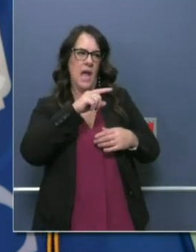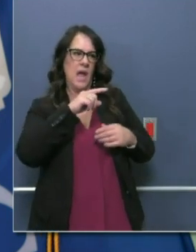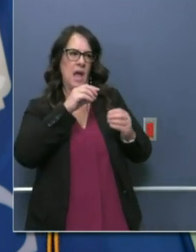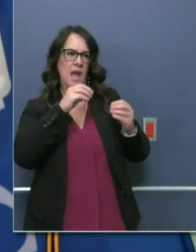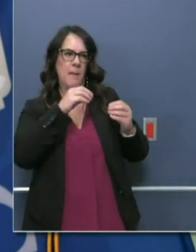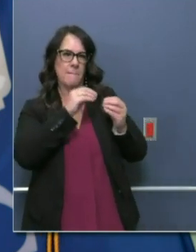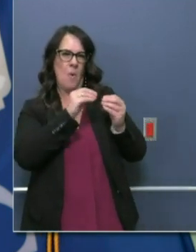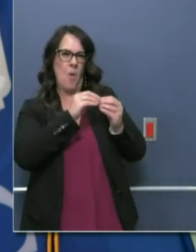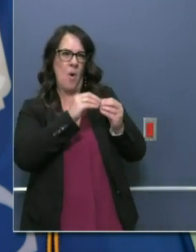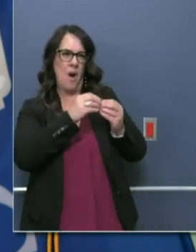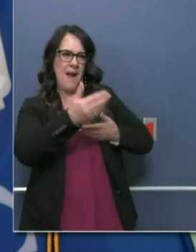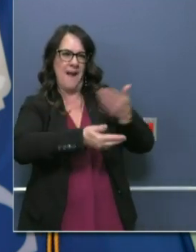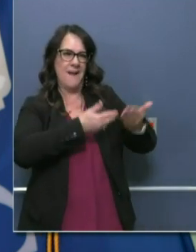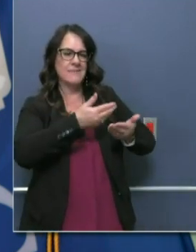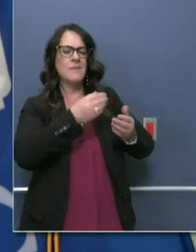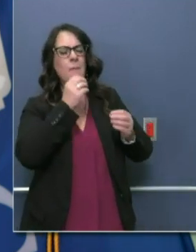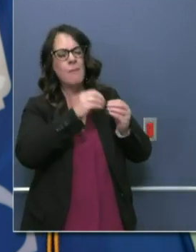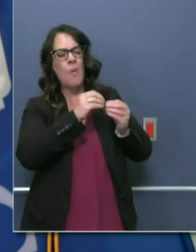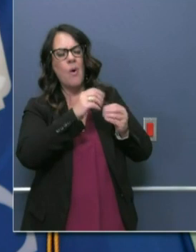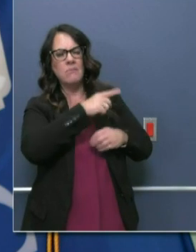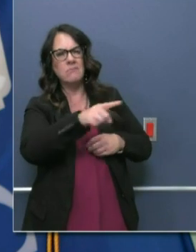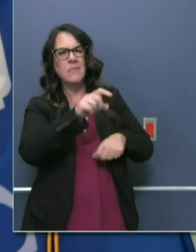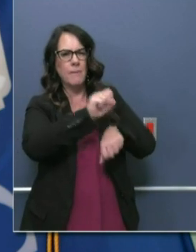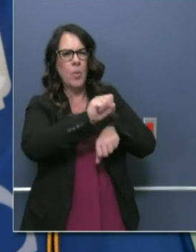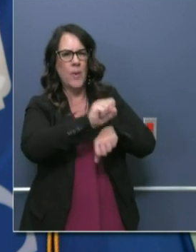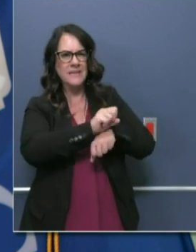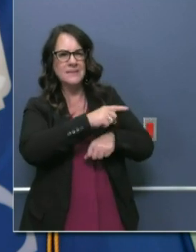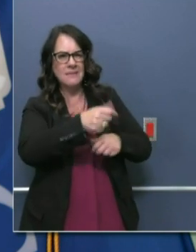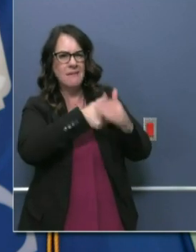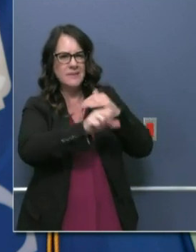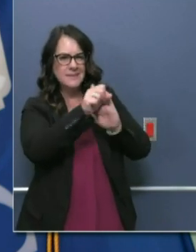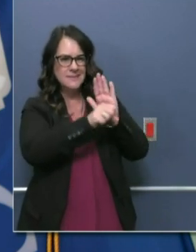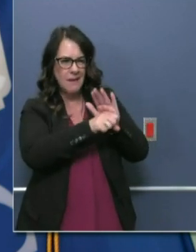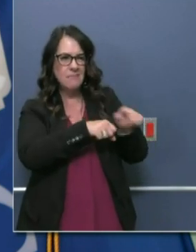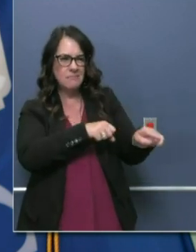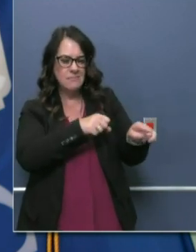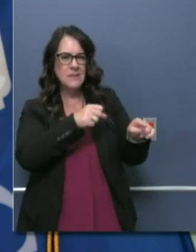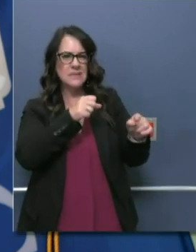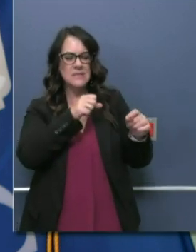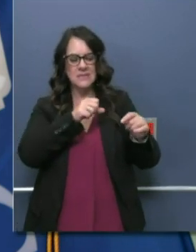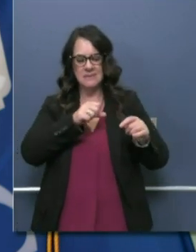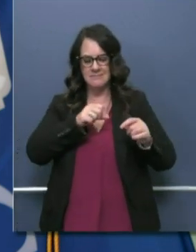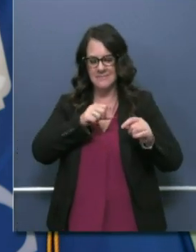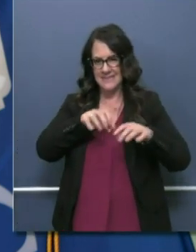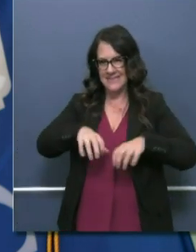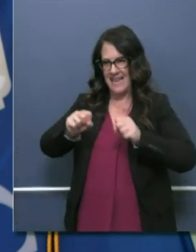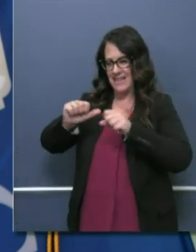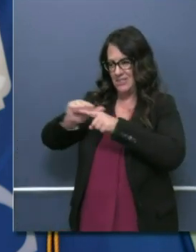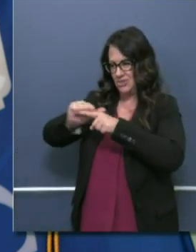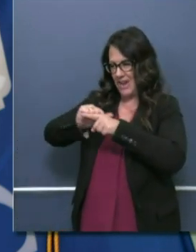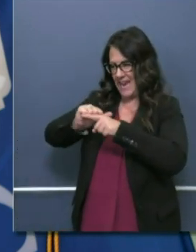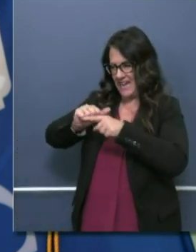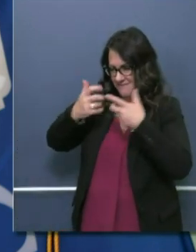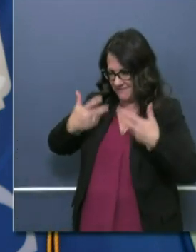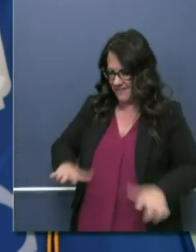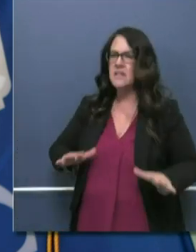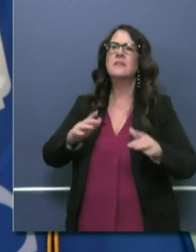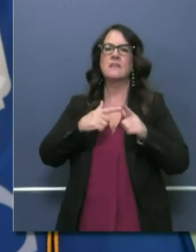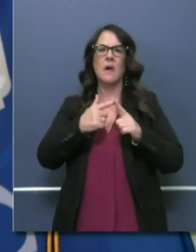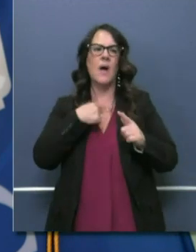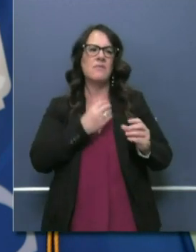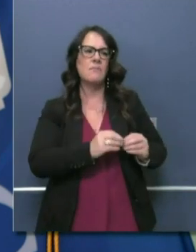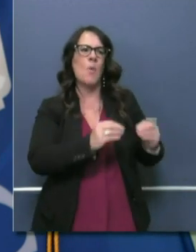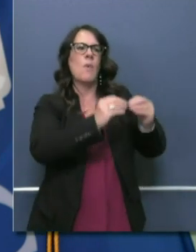workforce and we're able to post publicly which counties are doing how much contact